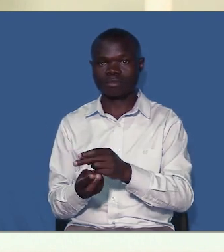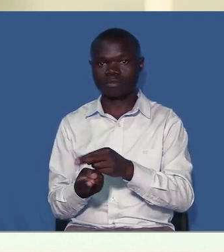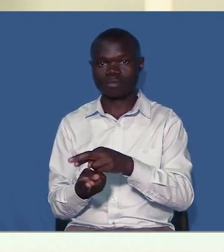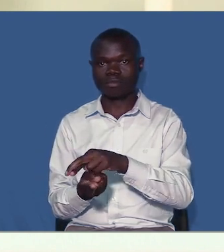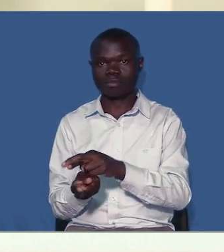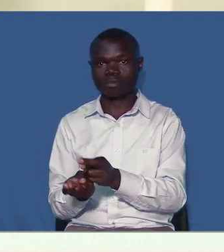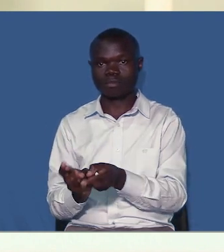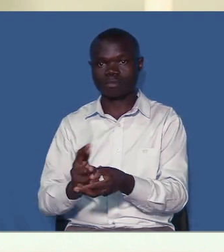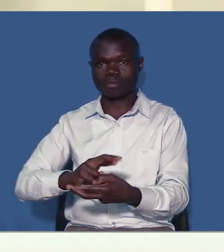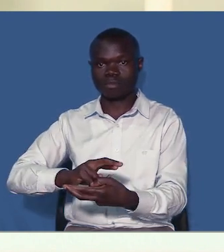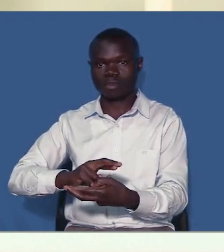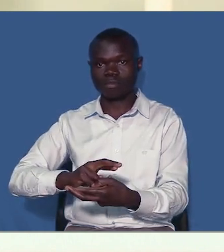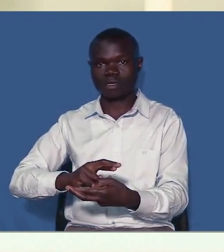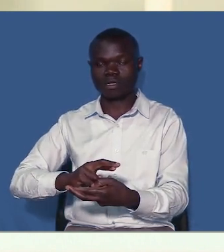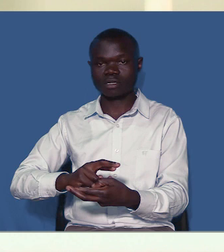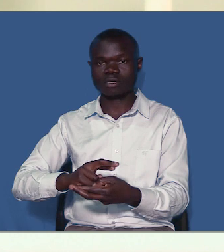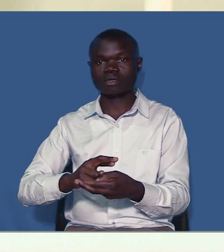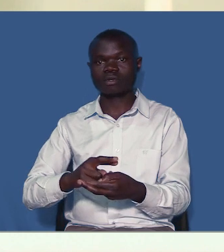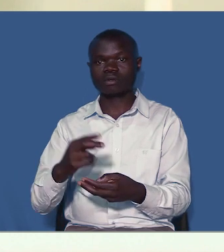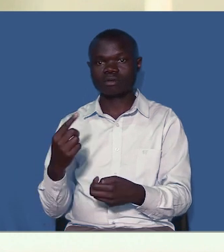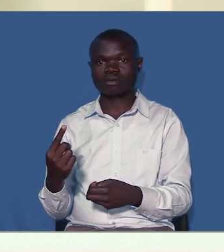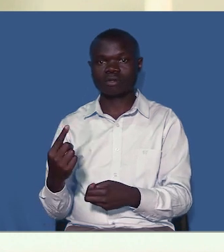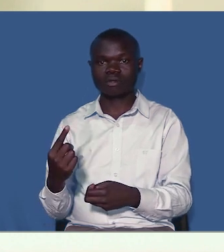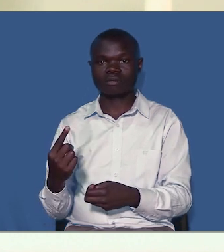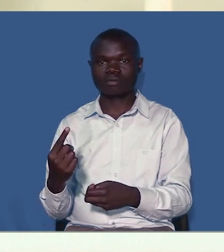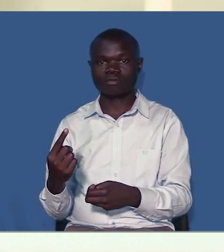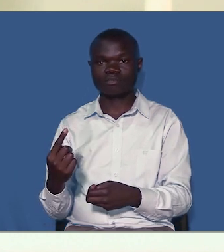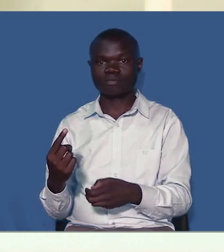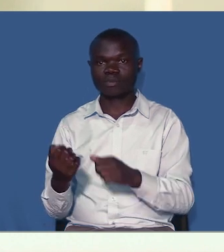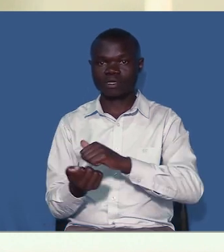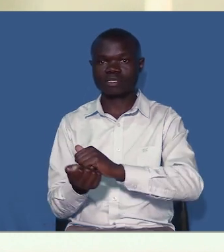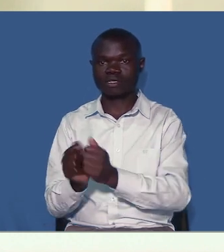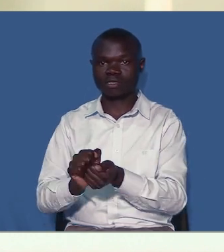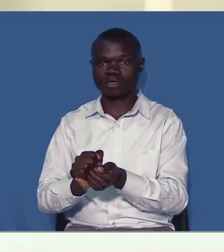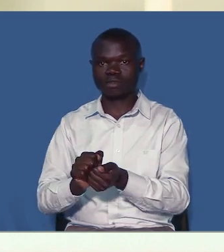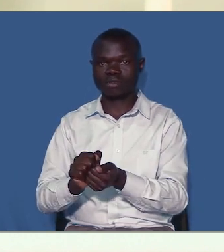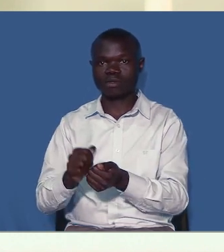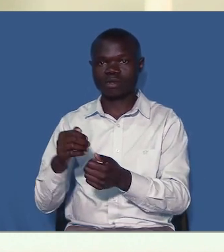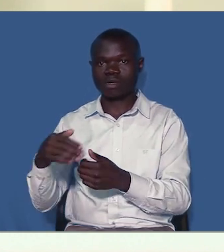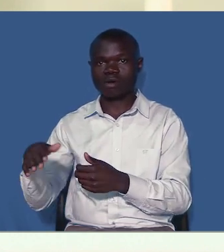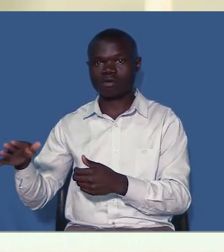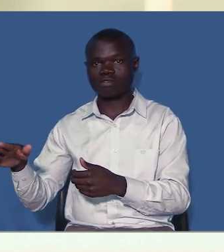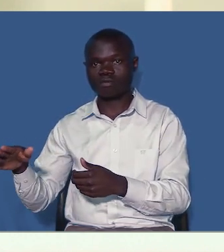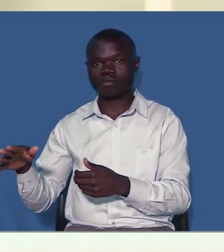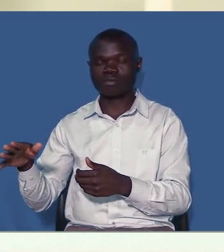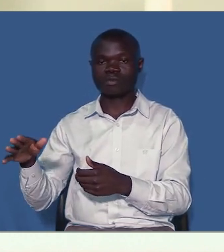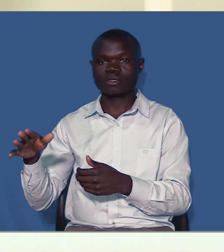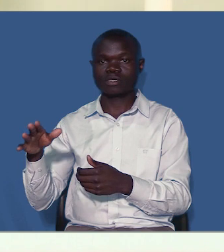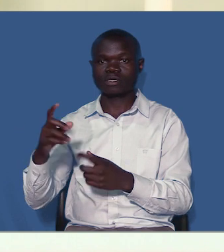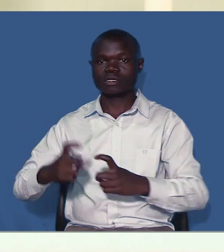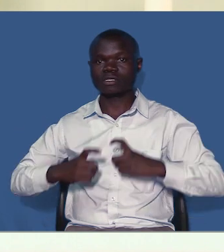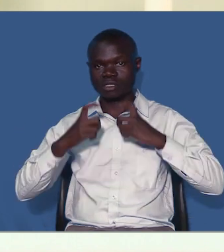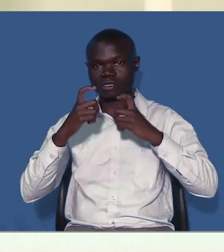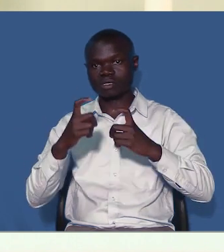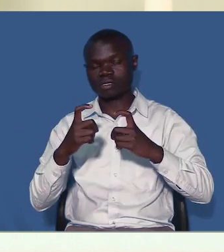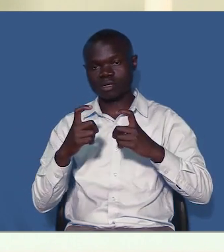Baptism signifies a turning away from sin and a commitment to live a life that is